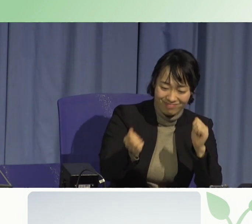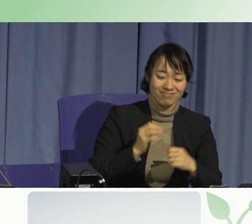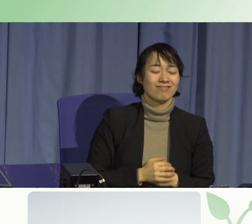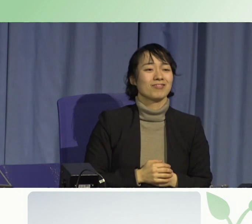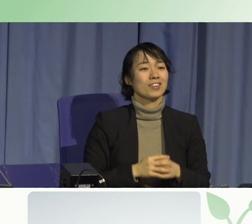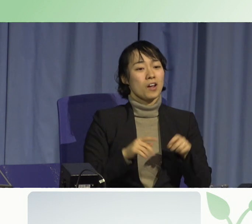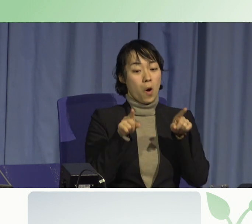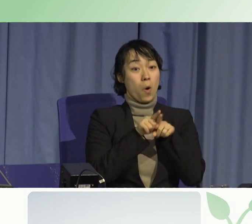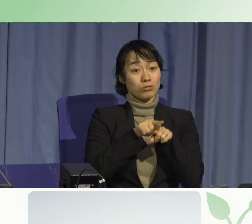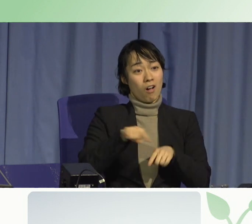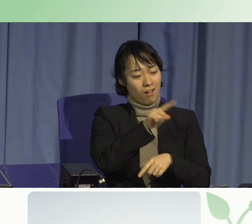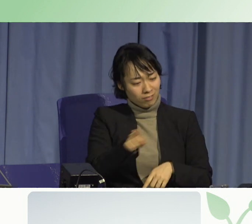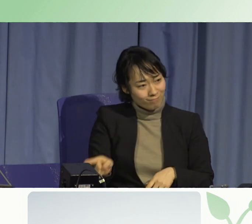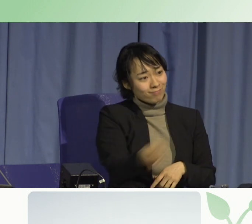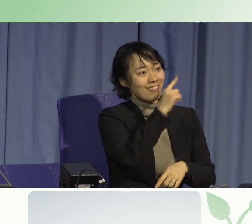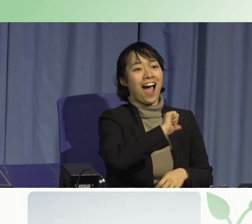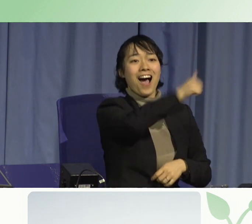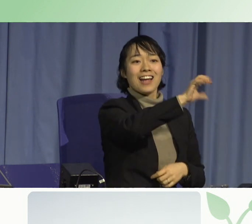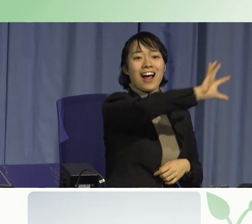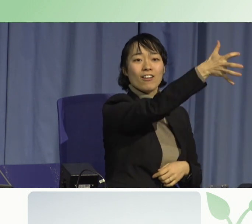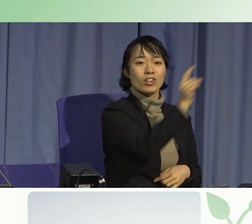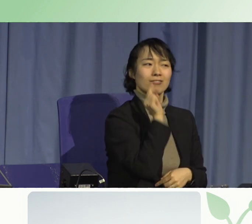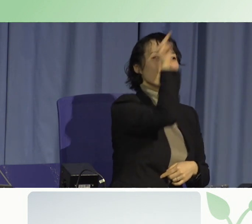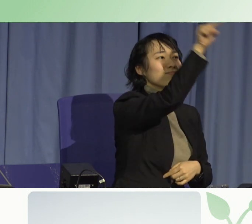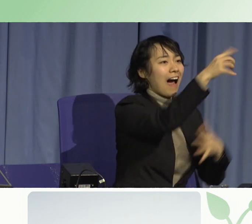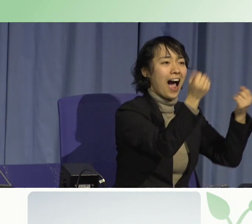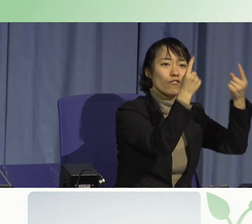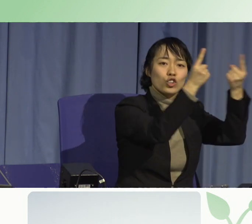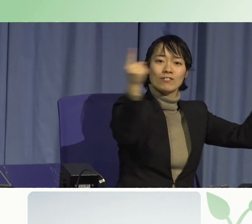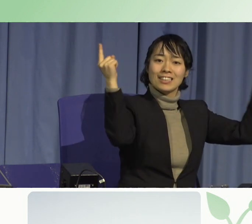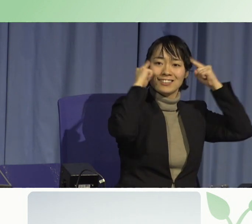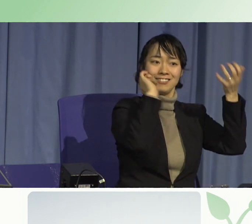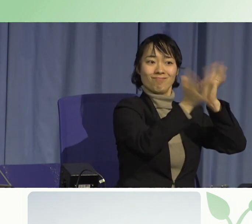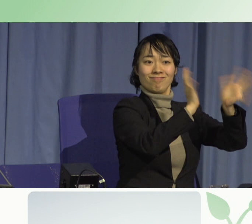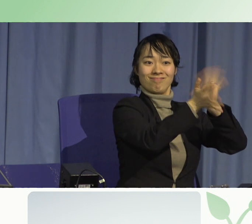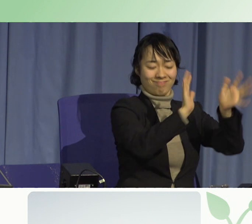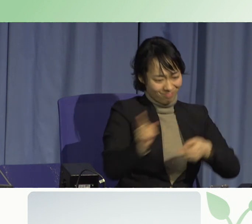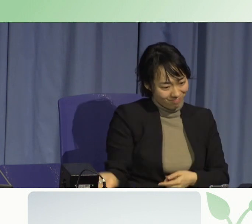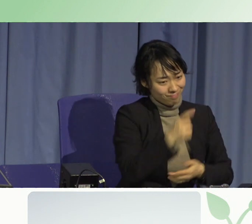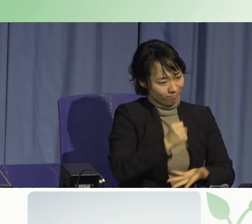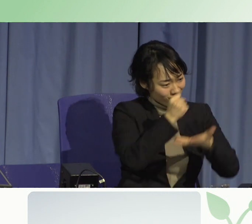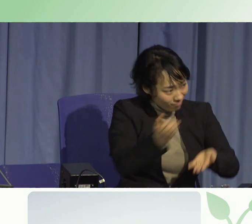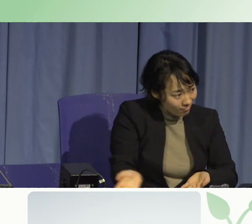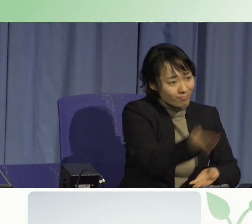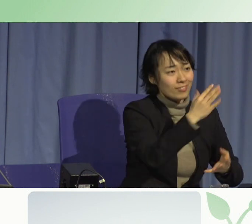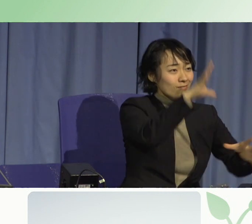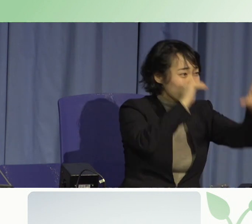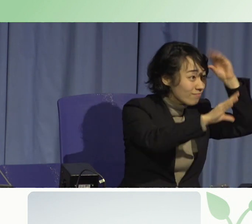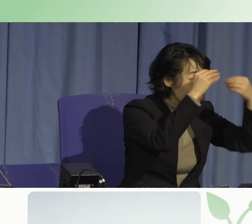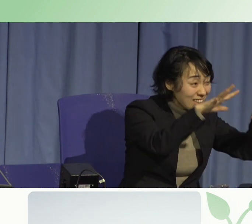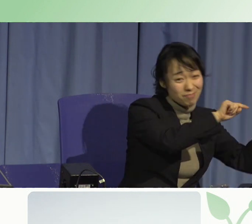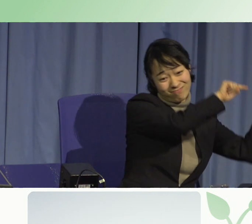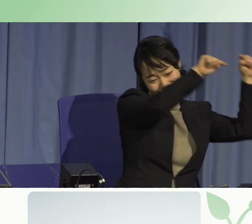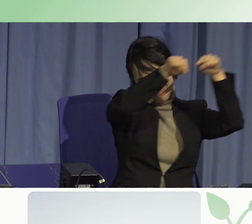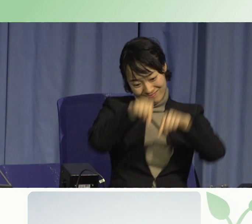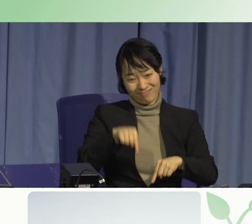all the classmates can sign. It's actually full inclusion. And if the students want to go to study in